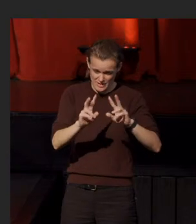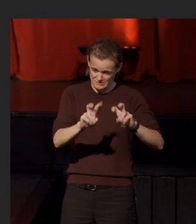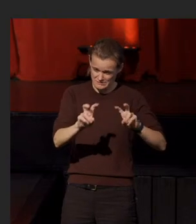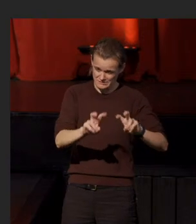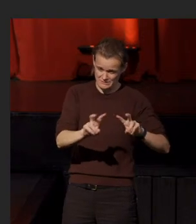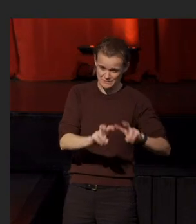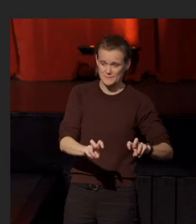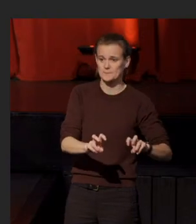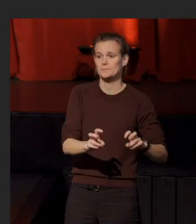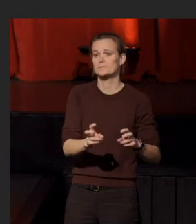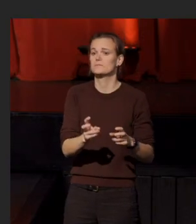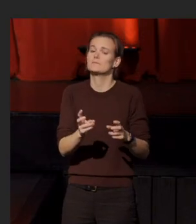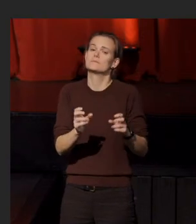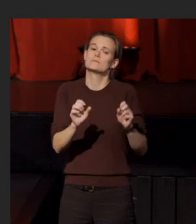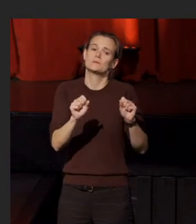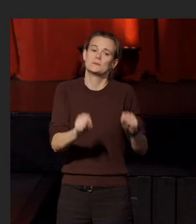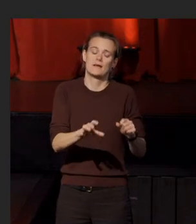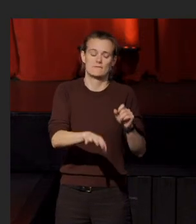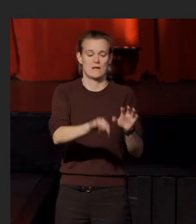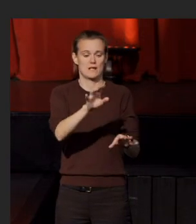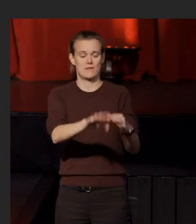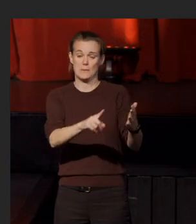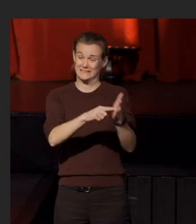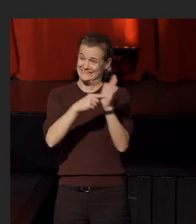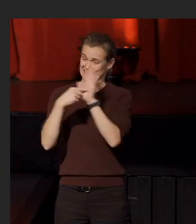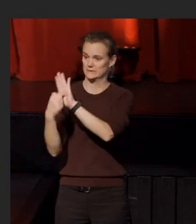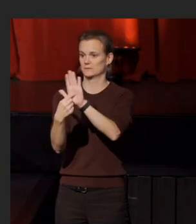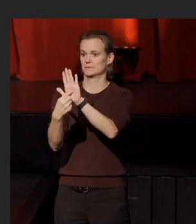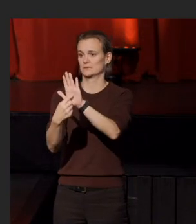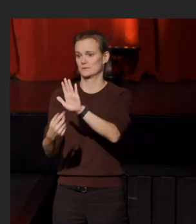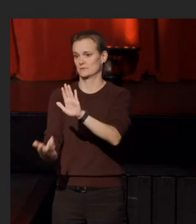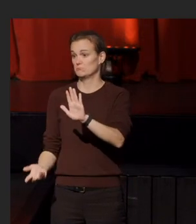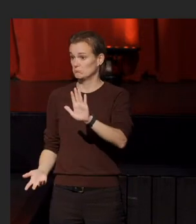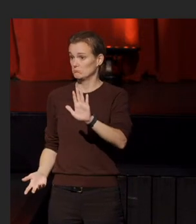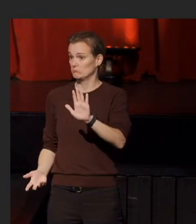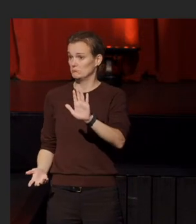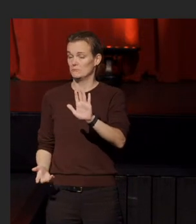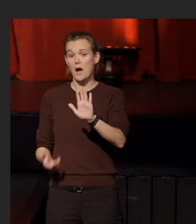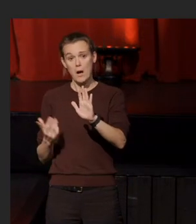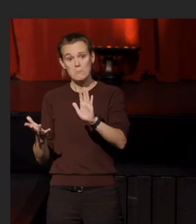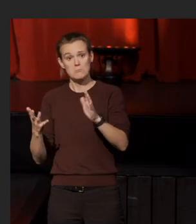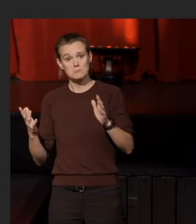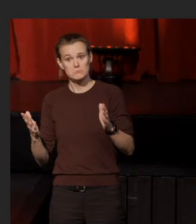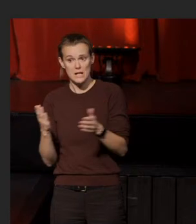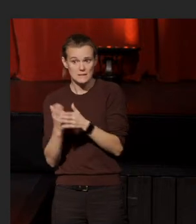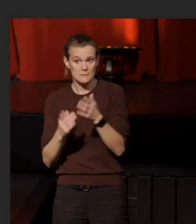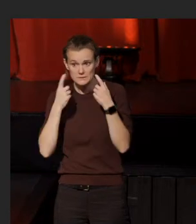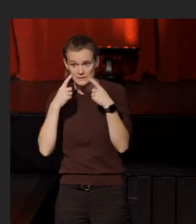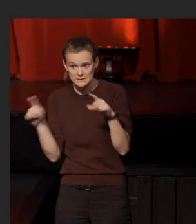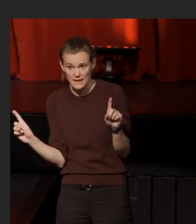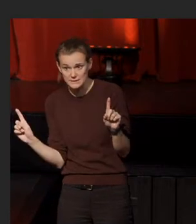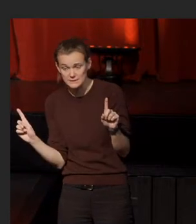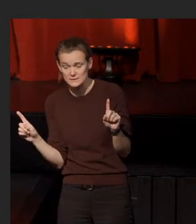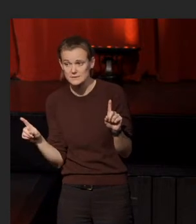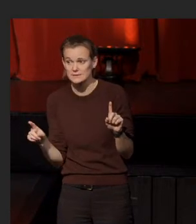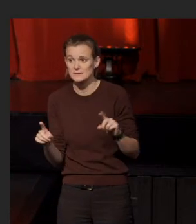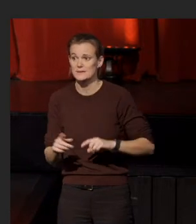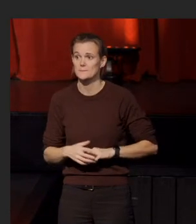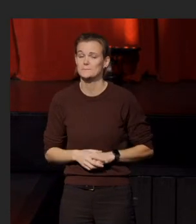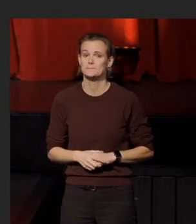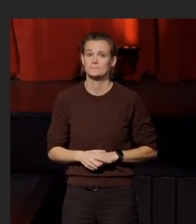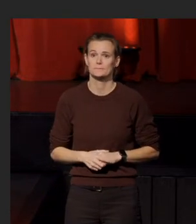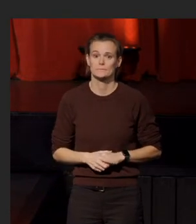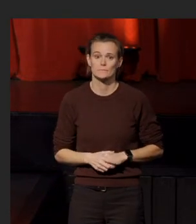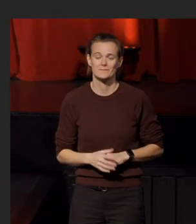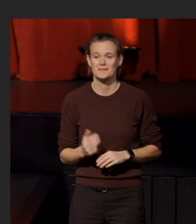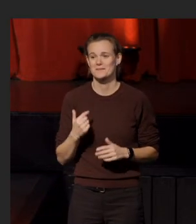some of the wrongdoings that I'm alluding to in my opening remarks, and we become quite successful at doing this. I've described what we